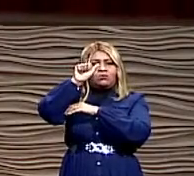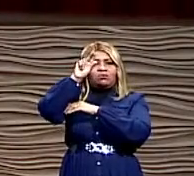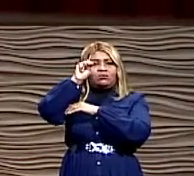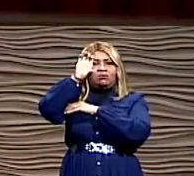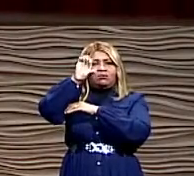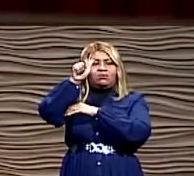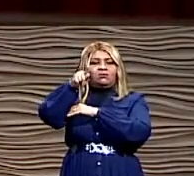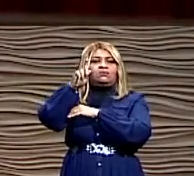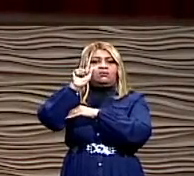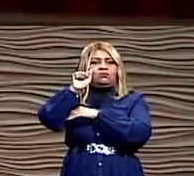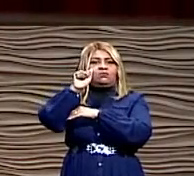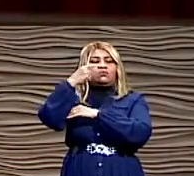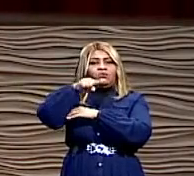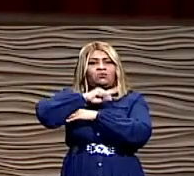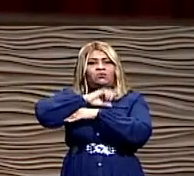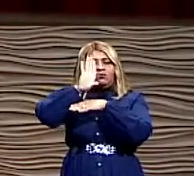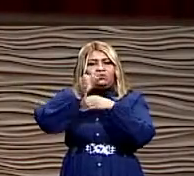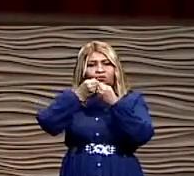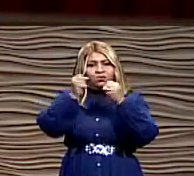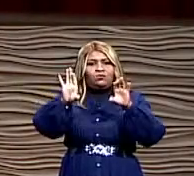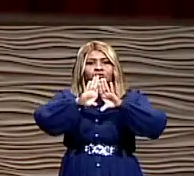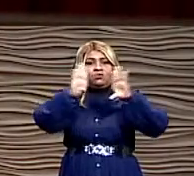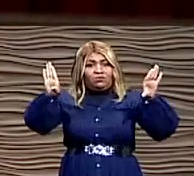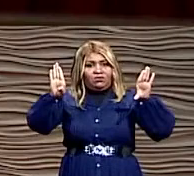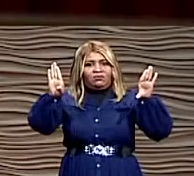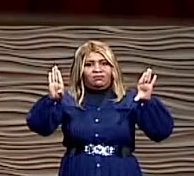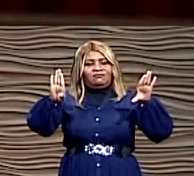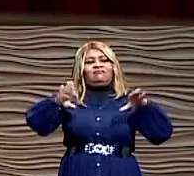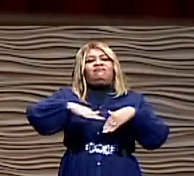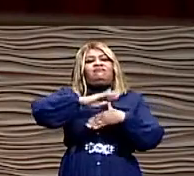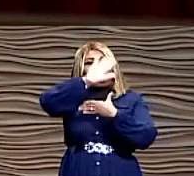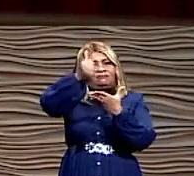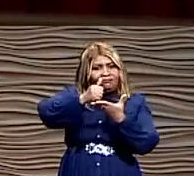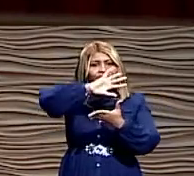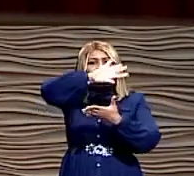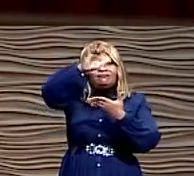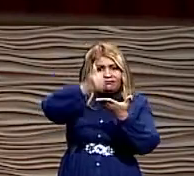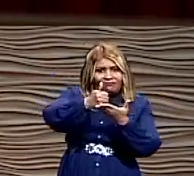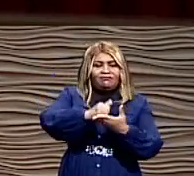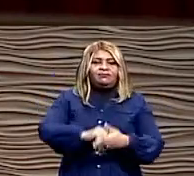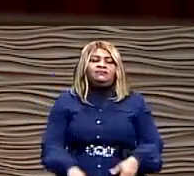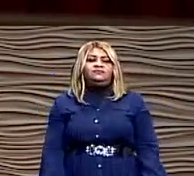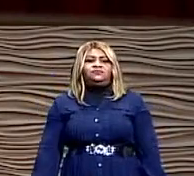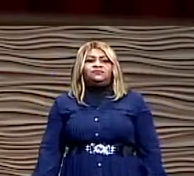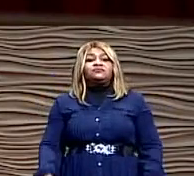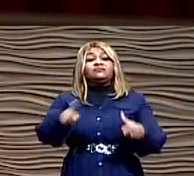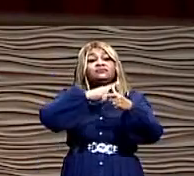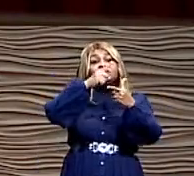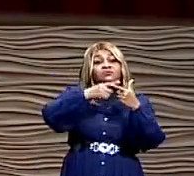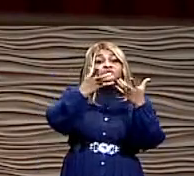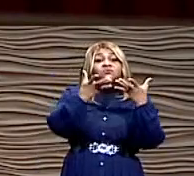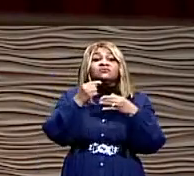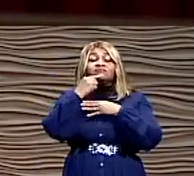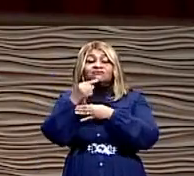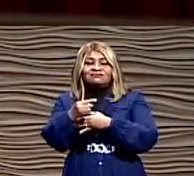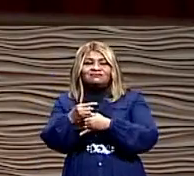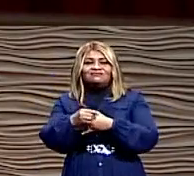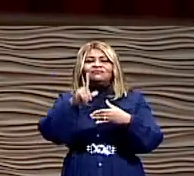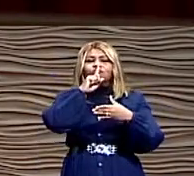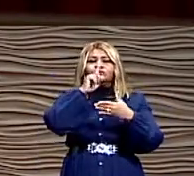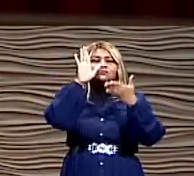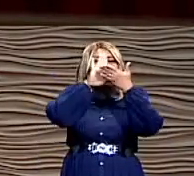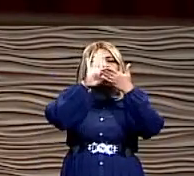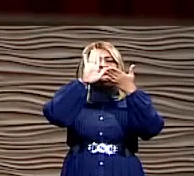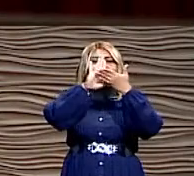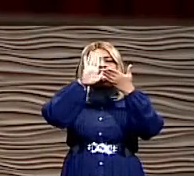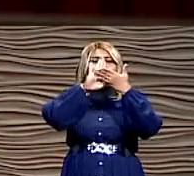we are the church without walls. Amen? Amen. And then we want to say congratulations